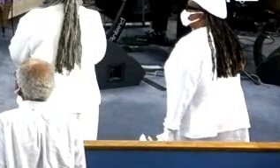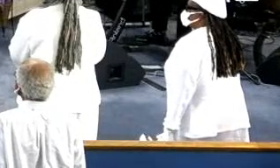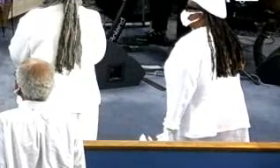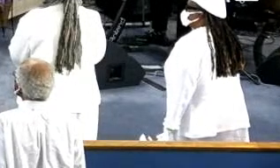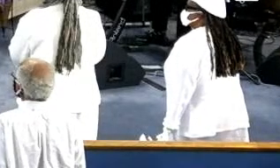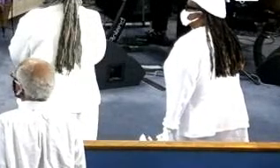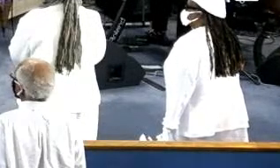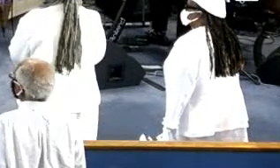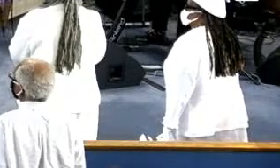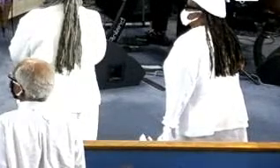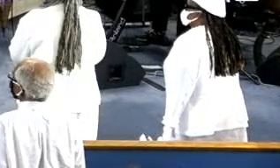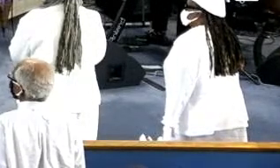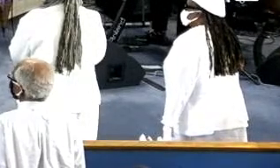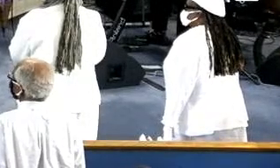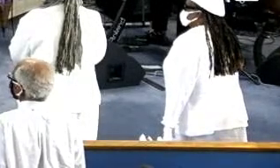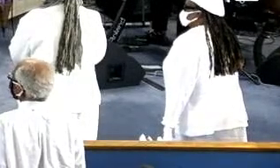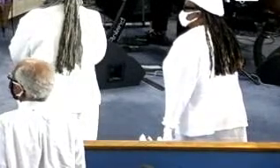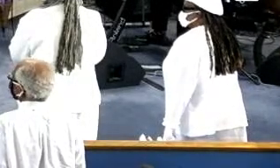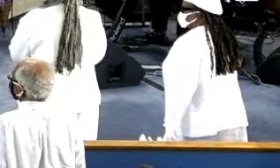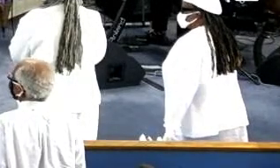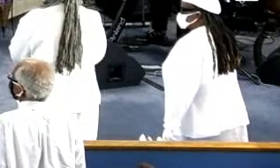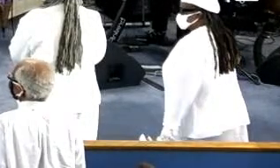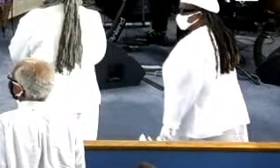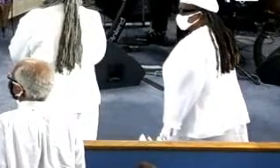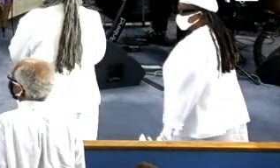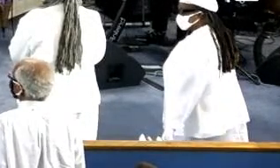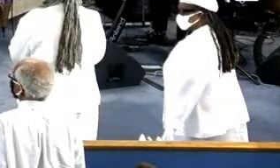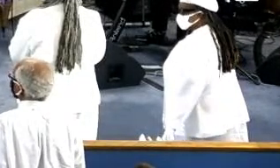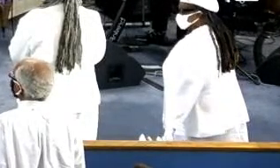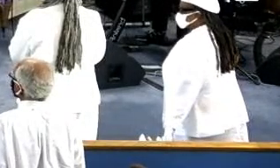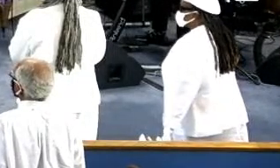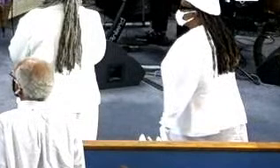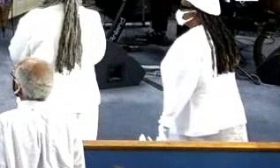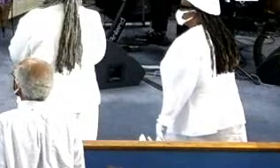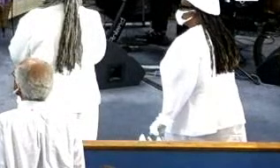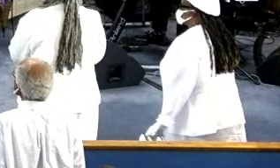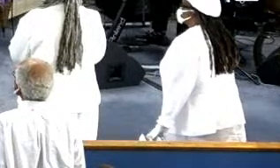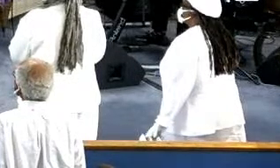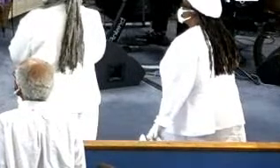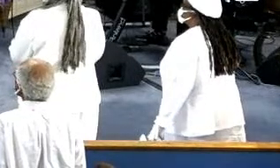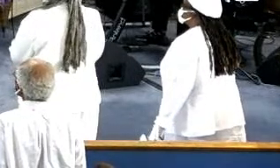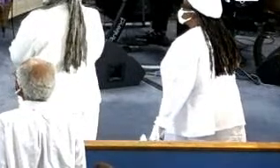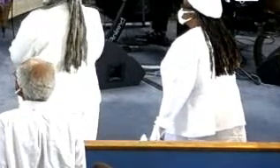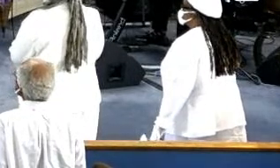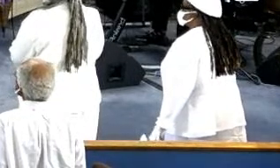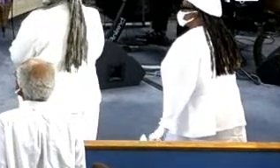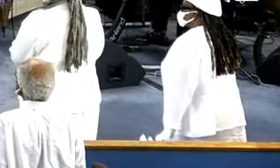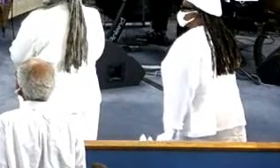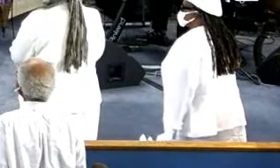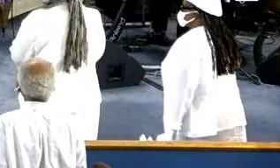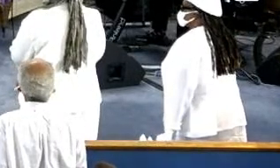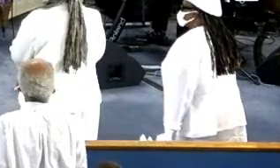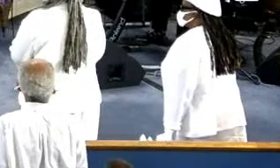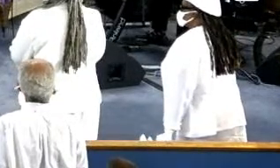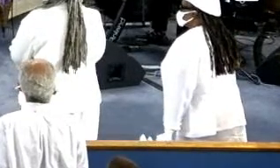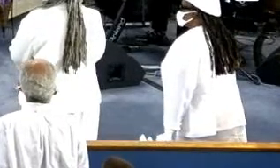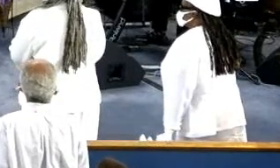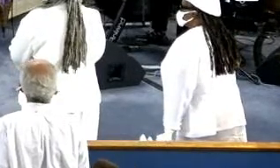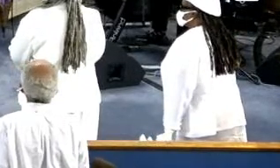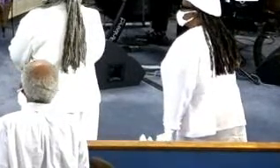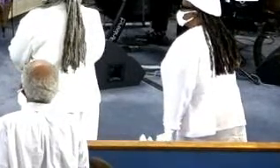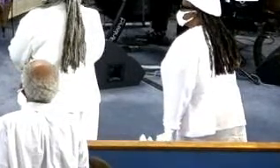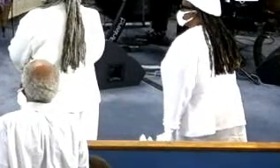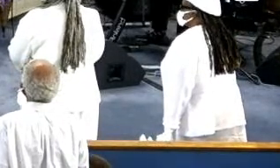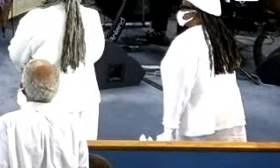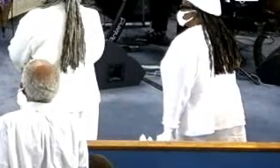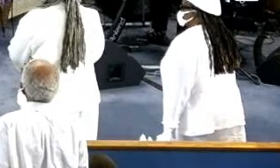My name is Sister D. Mills. I am the director of our Pathfinder Club here at Southeast. And today we're coming before you